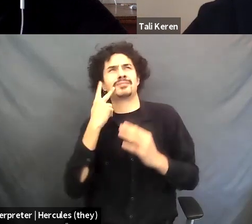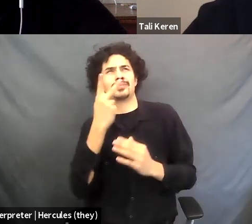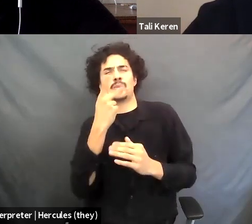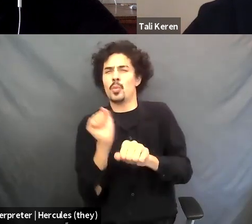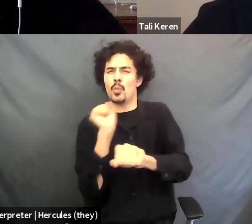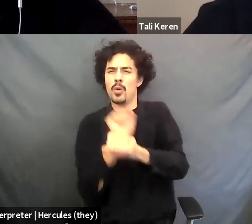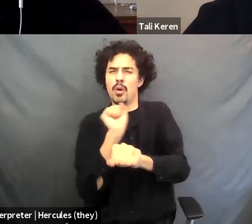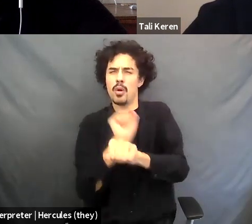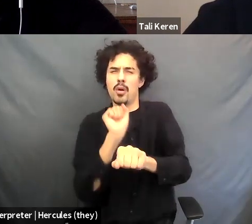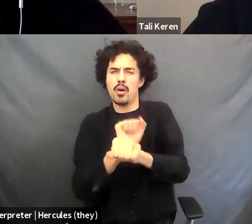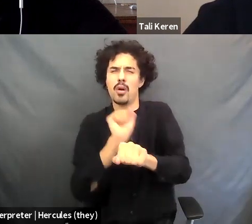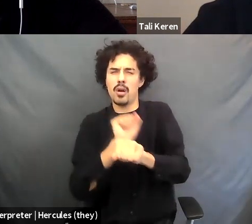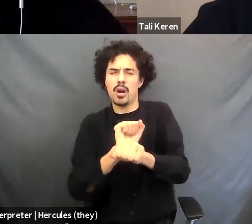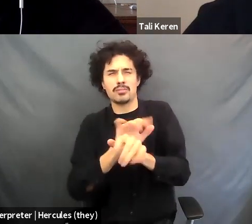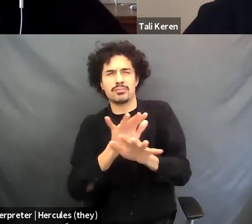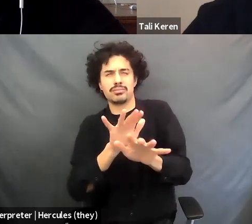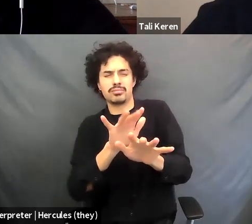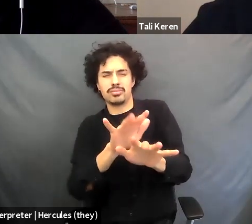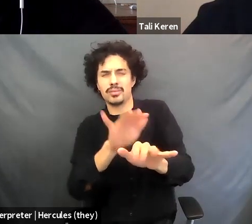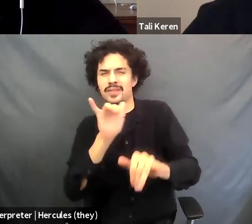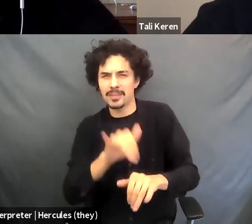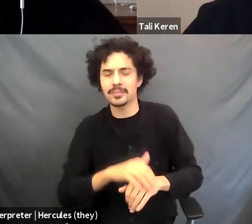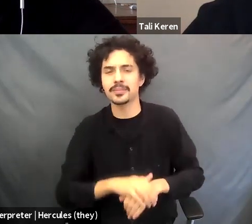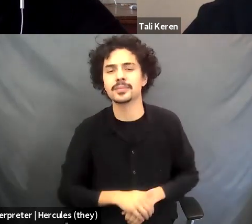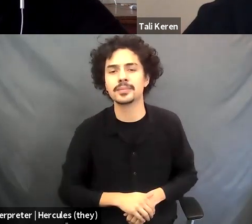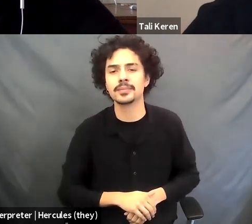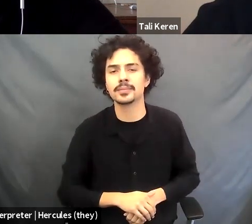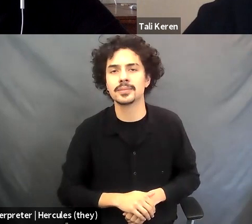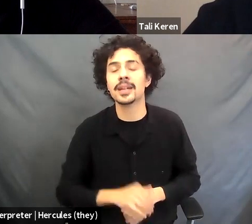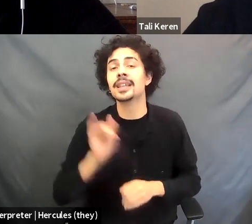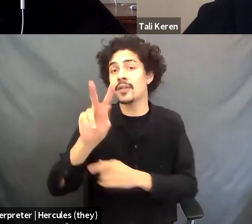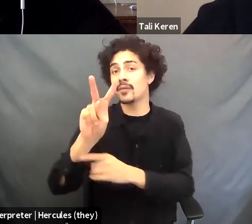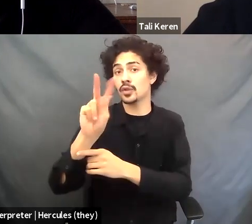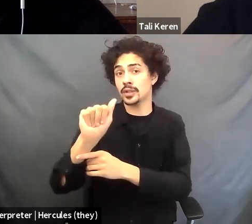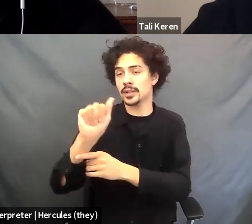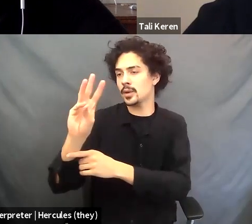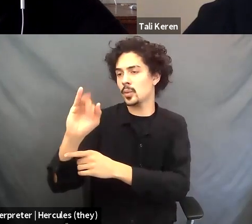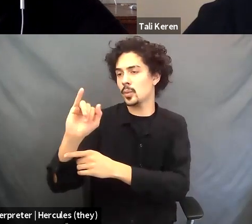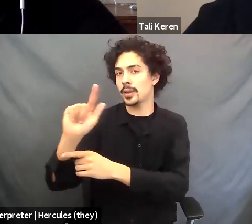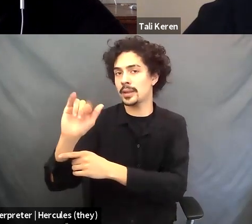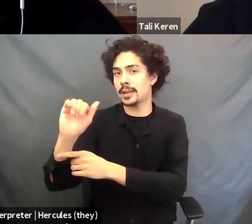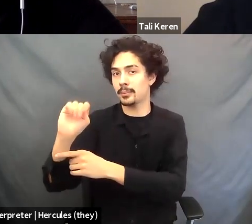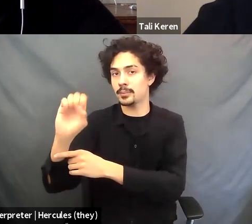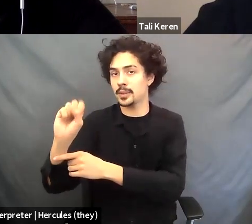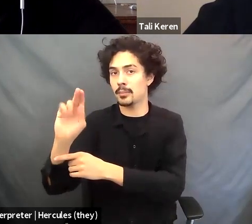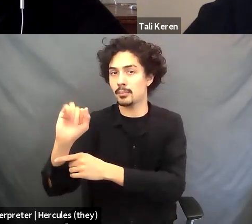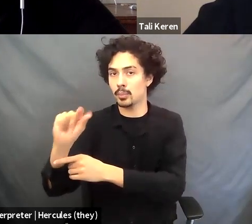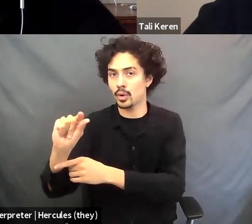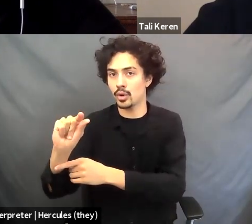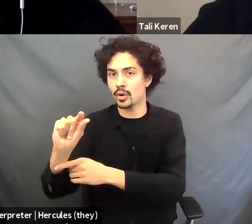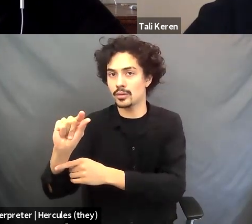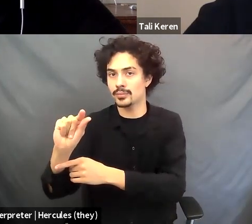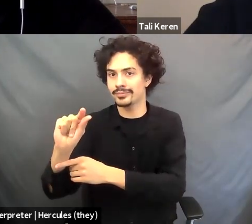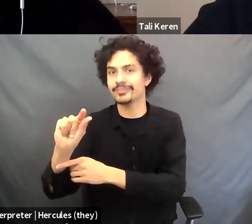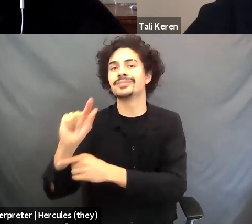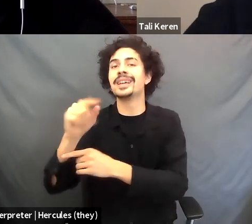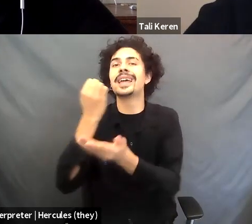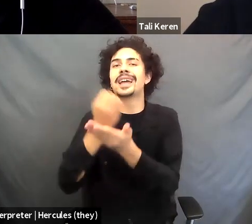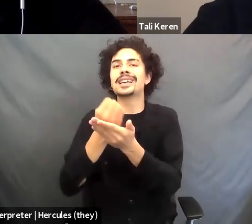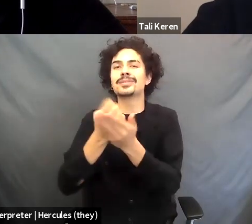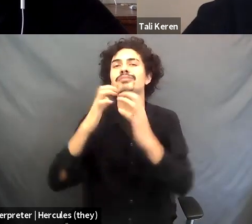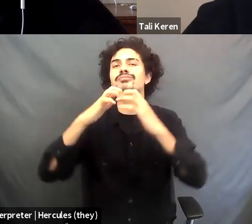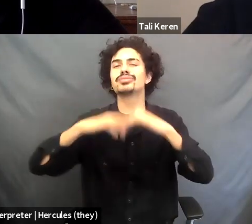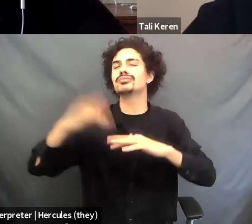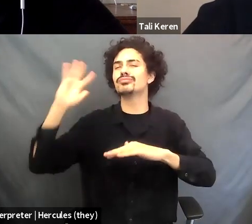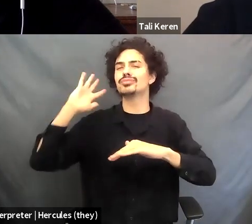These monuments originally belonged to a theme park in Williamsburg, Virginia, which closed in 2010 in the wake of the economic collapse.